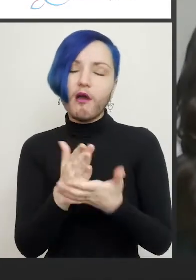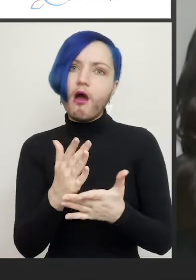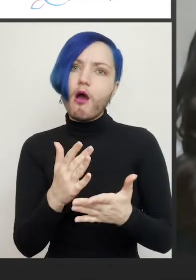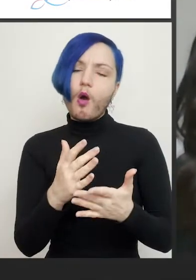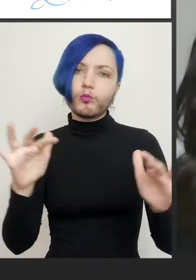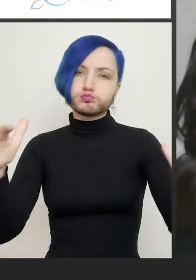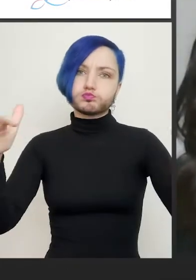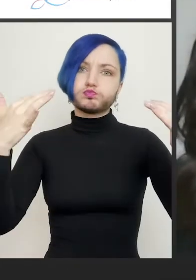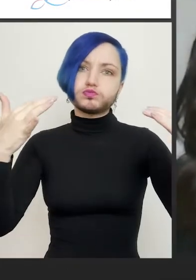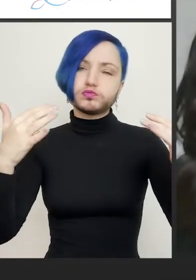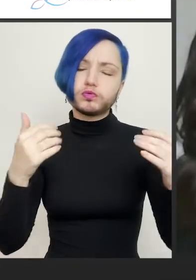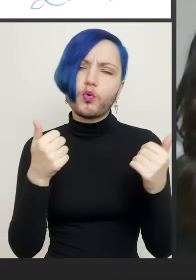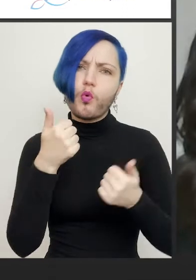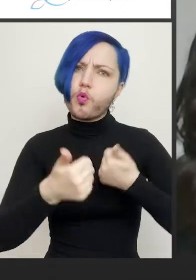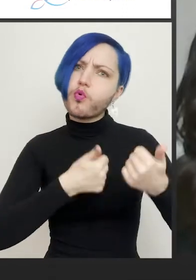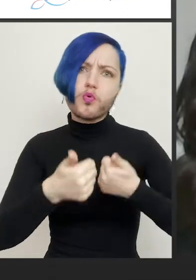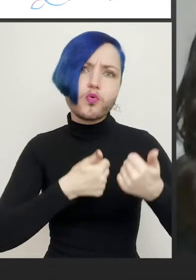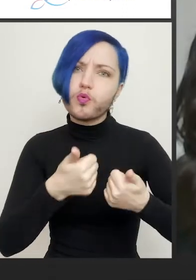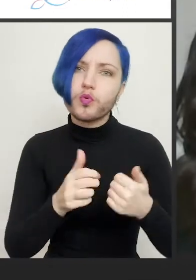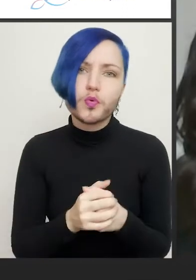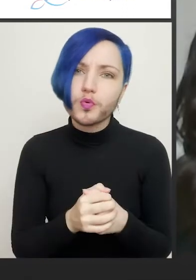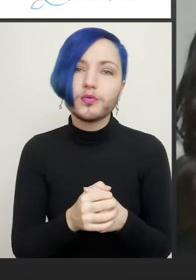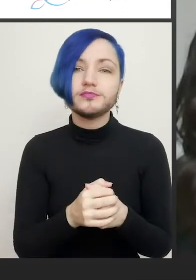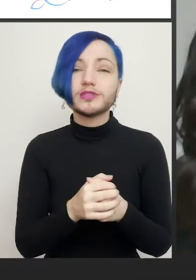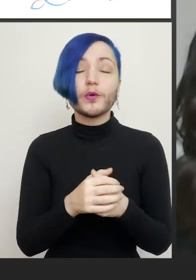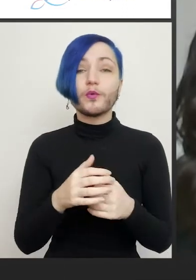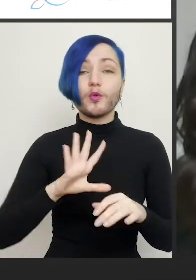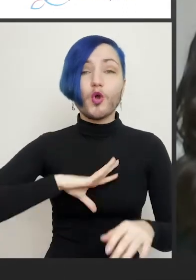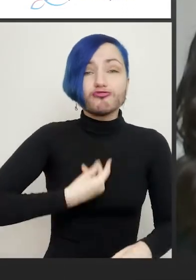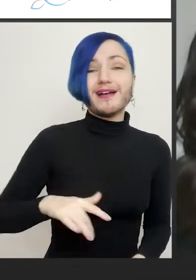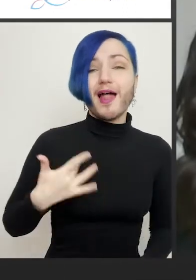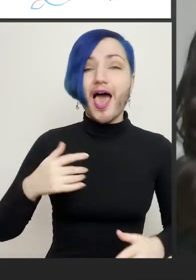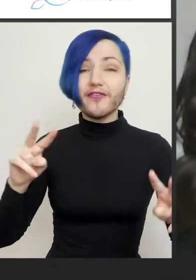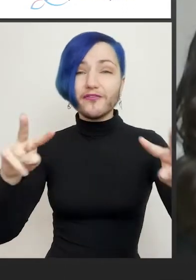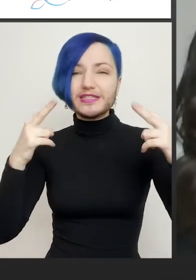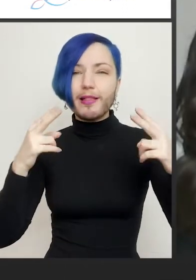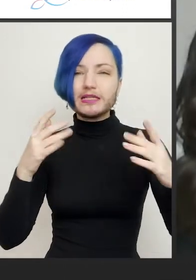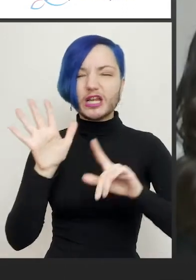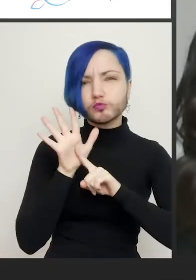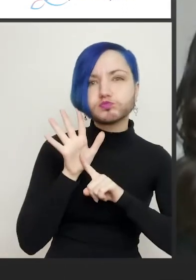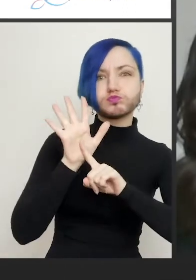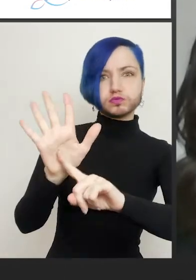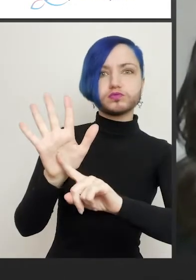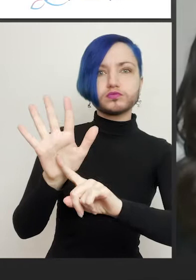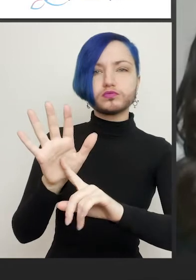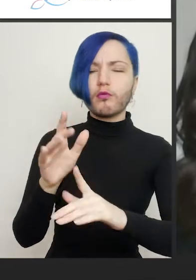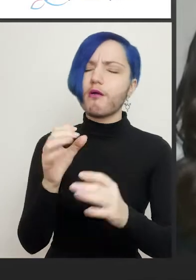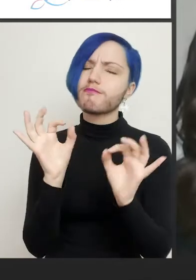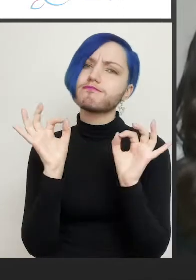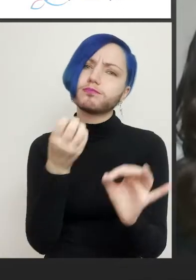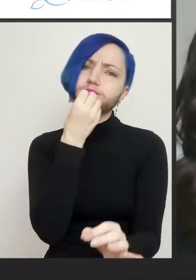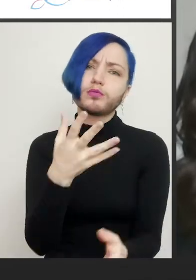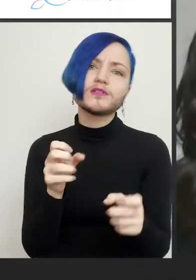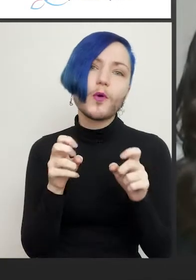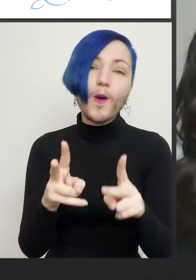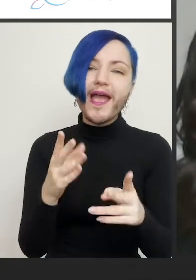elevate trans life and visibility, of course, brilliantly and with wit. And I think the fact that